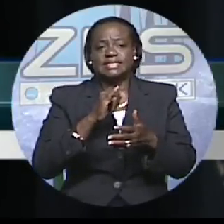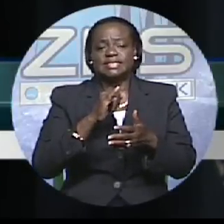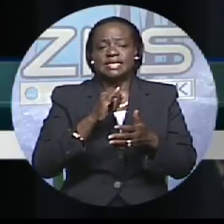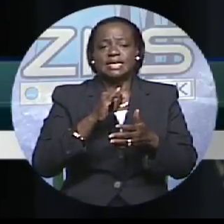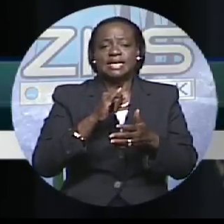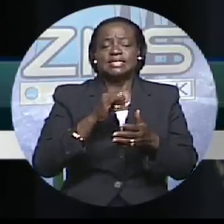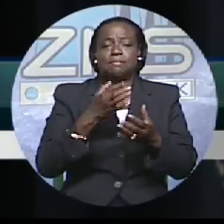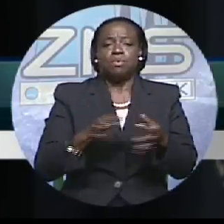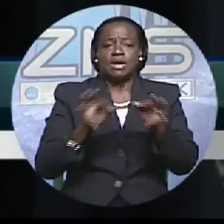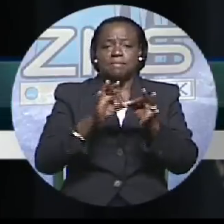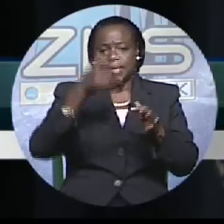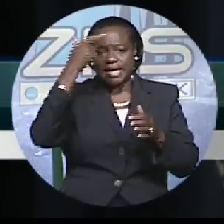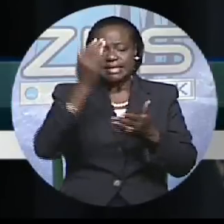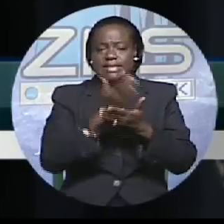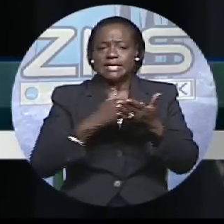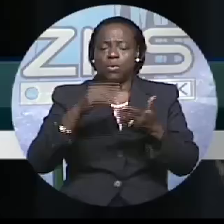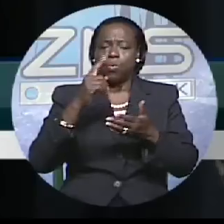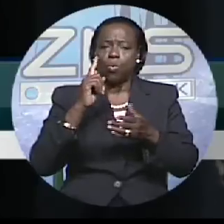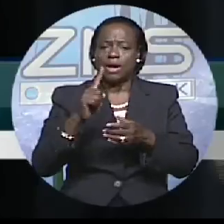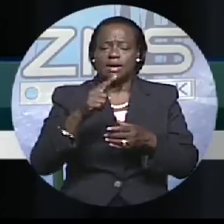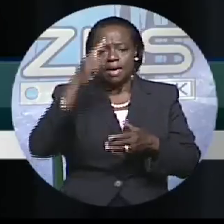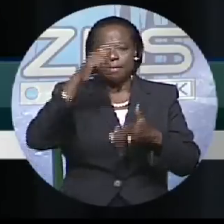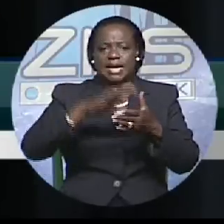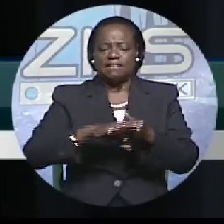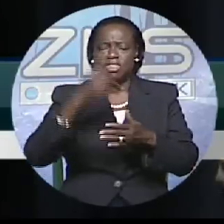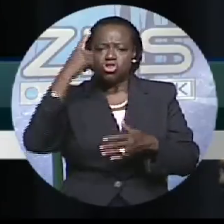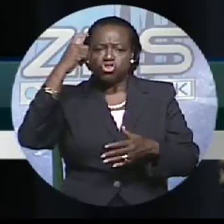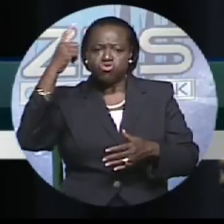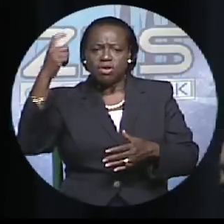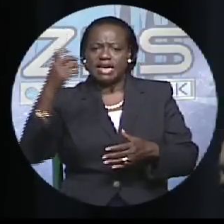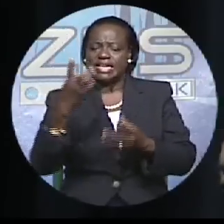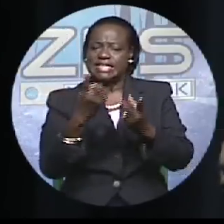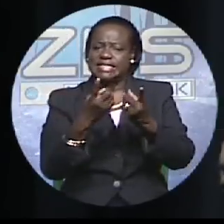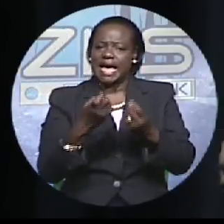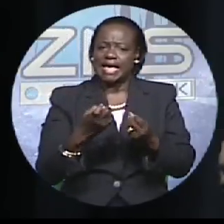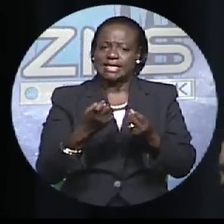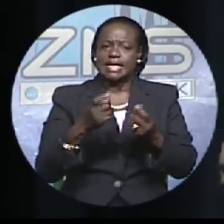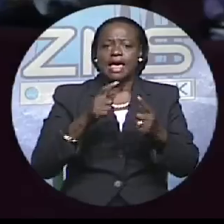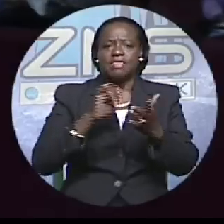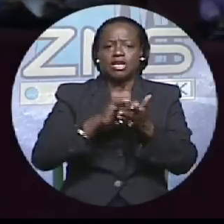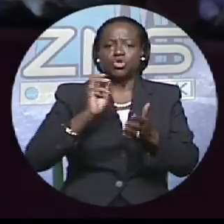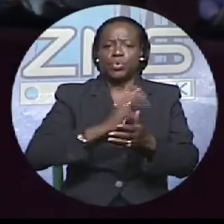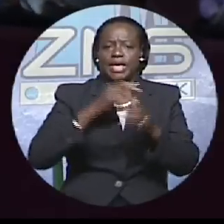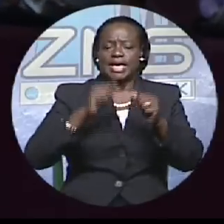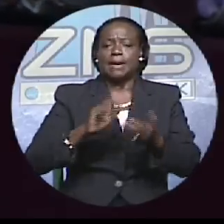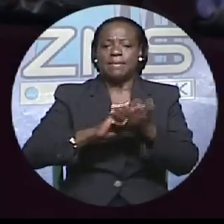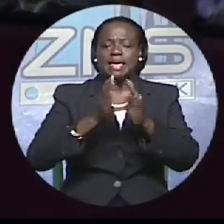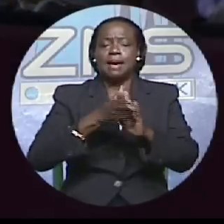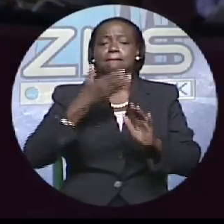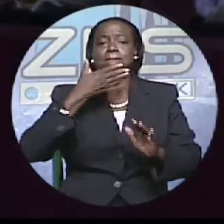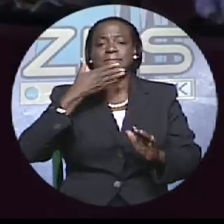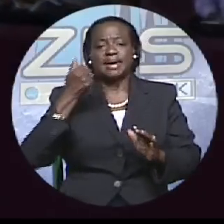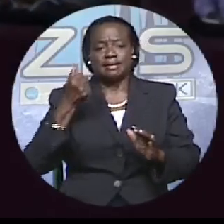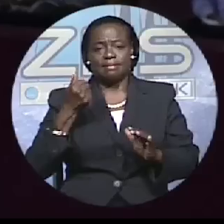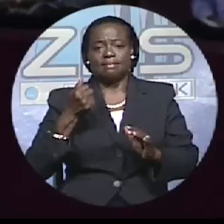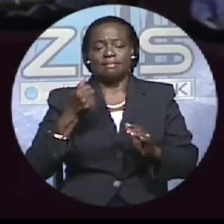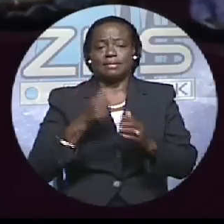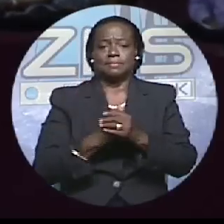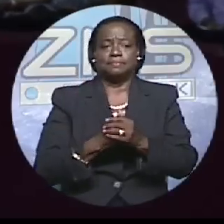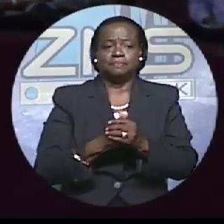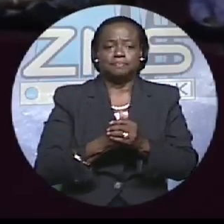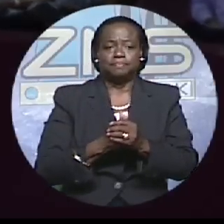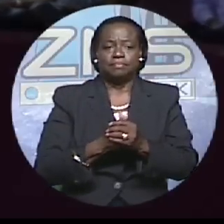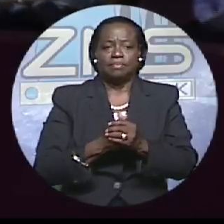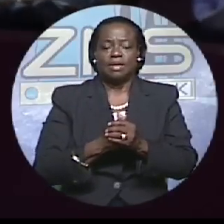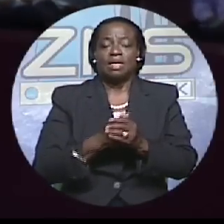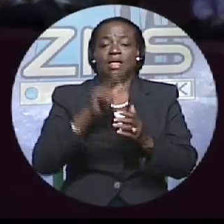the goals and the dreams and desires that we can become better versions of ourselves. In total, 430